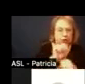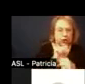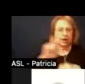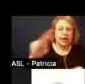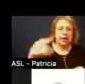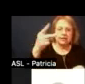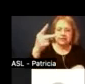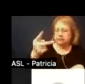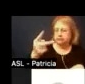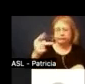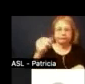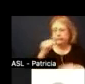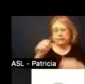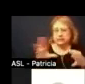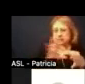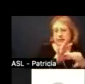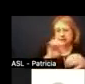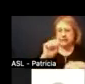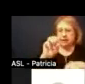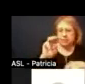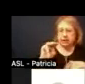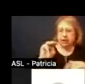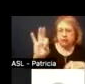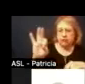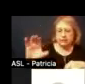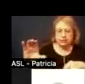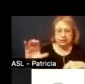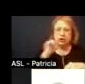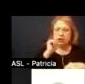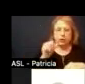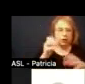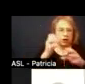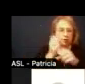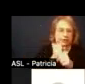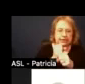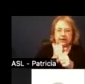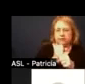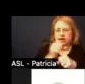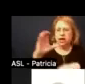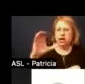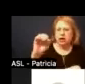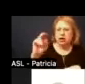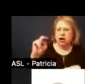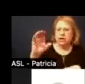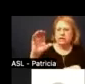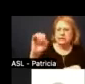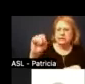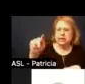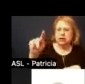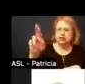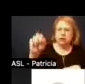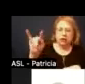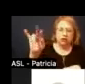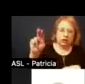doesn't apply to san mateo foster city we don't receive concentration funding so that was a not